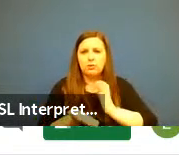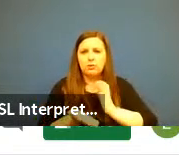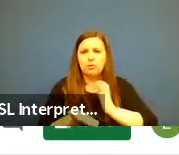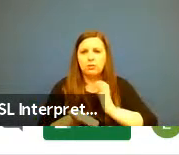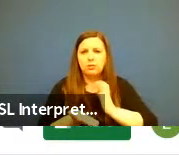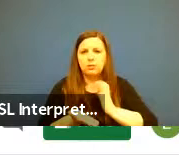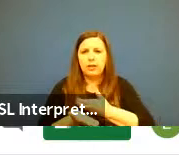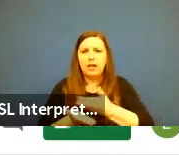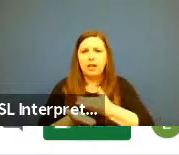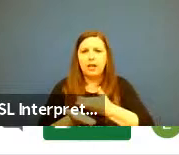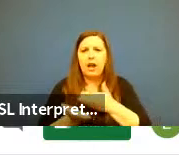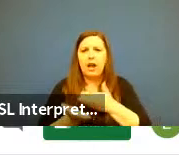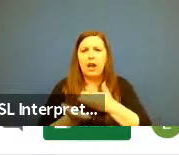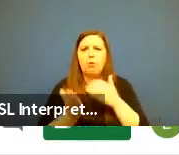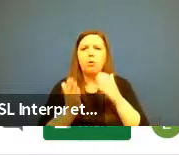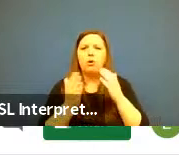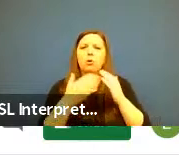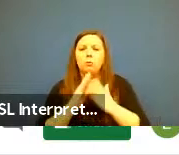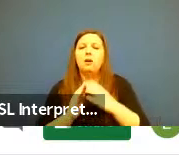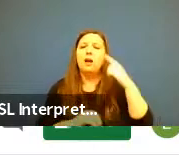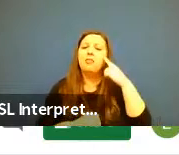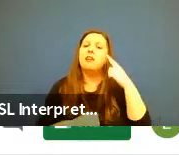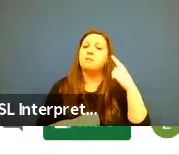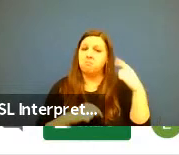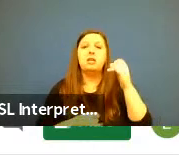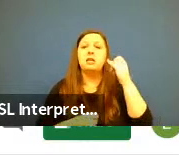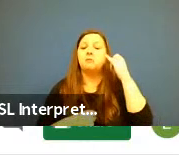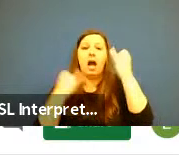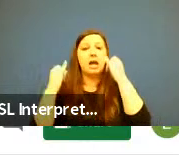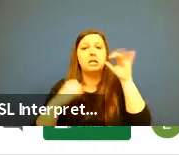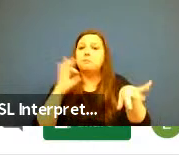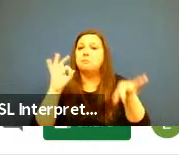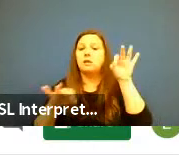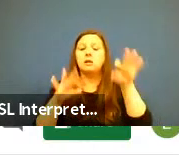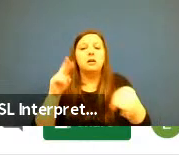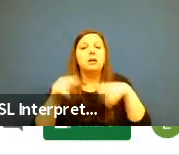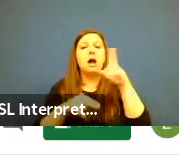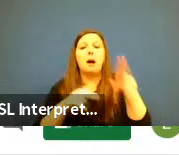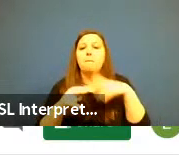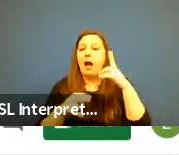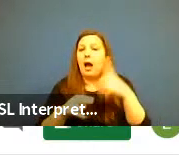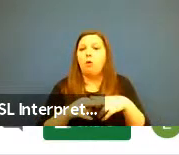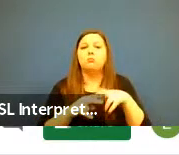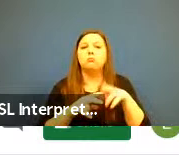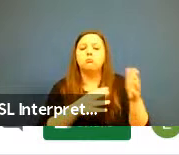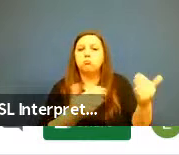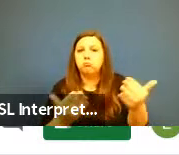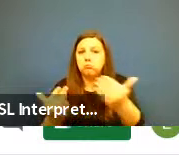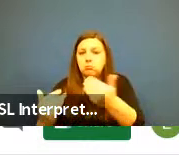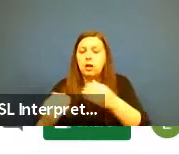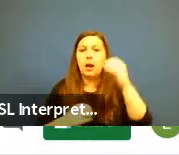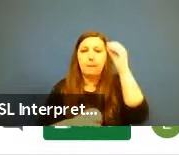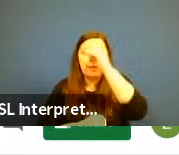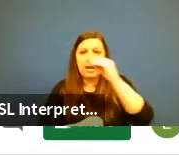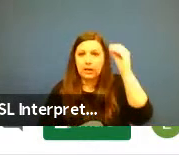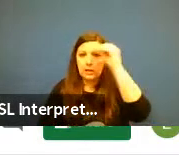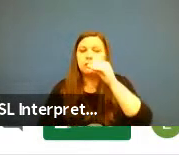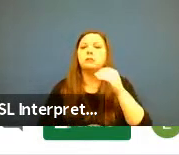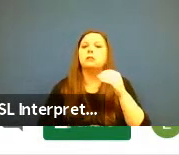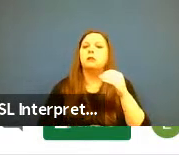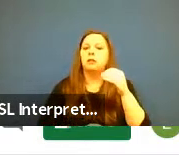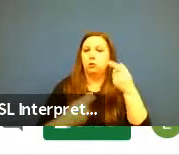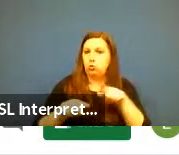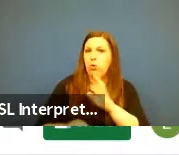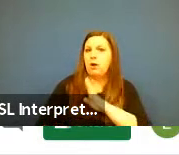some interesting ideas thrown around about crowdsourcing opinions of board meetings. I think that's an interesting